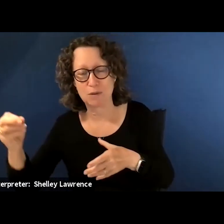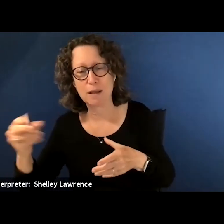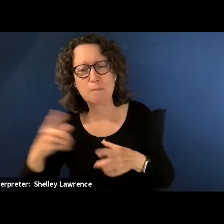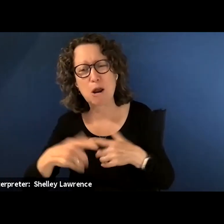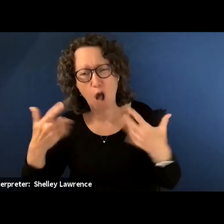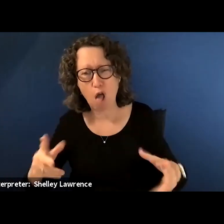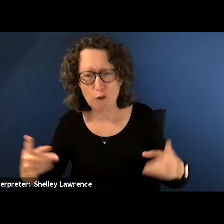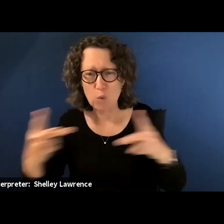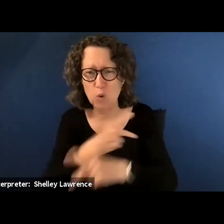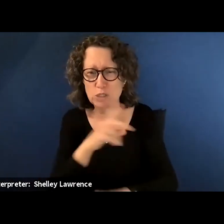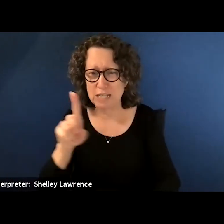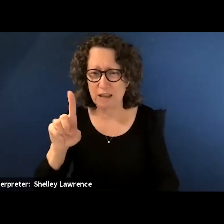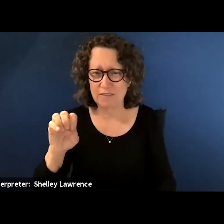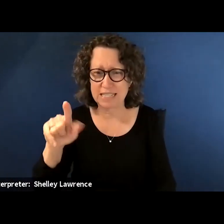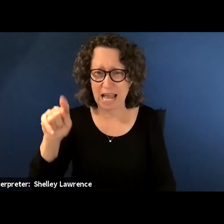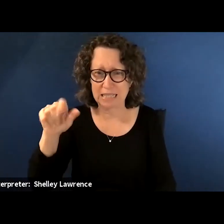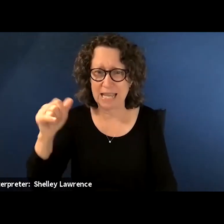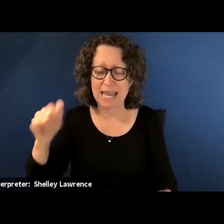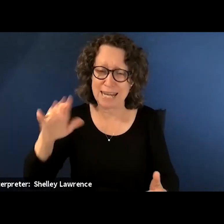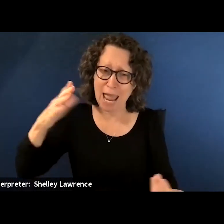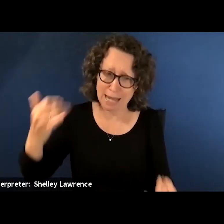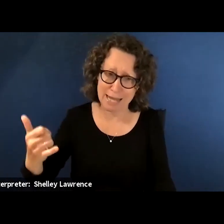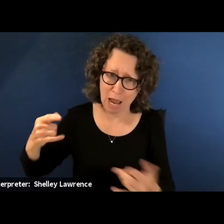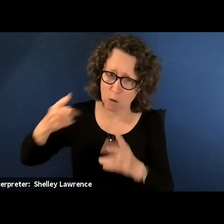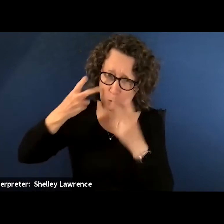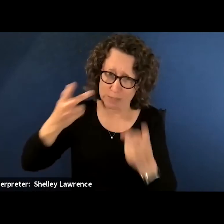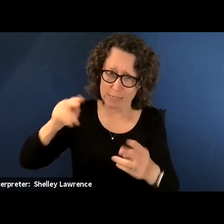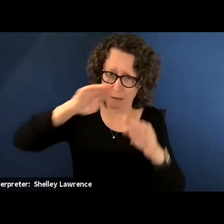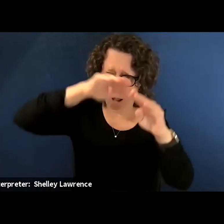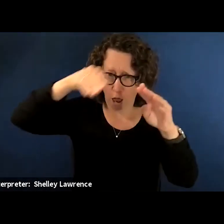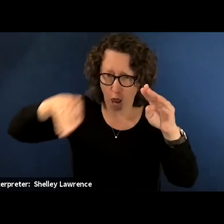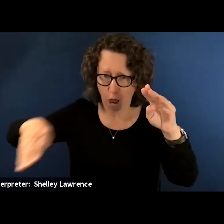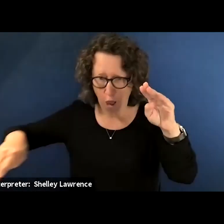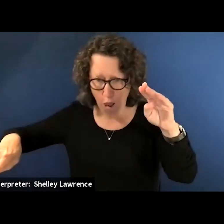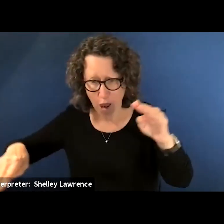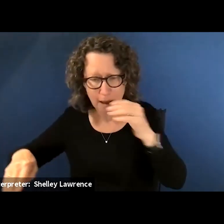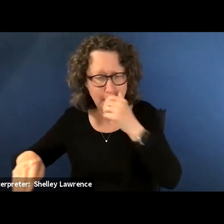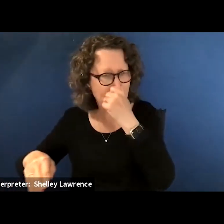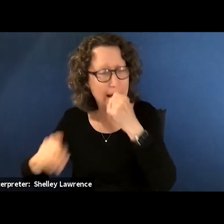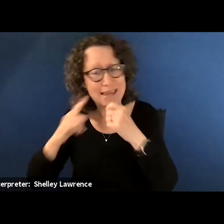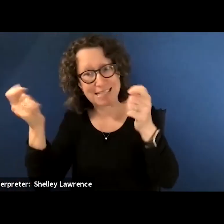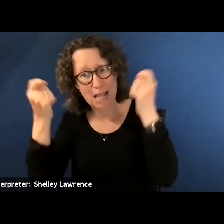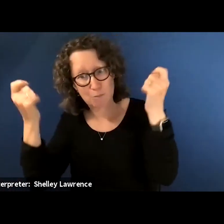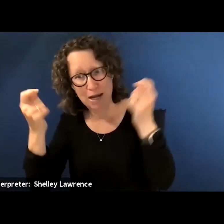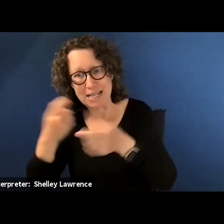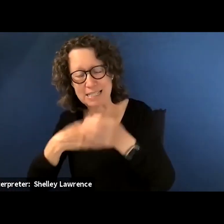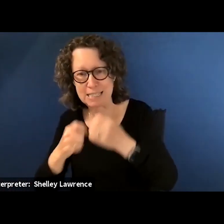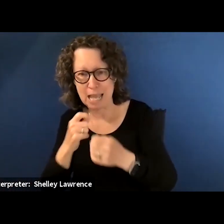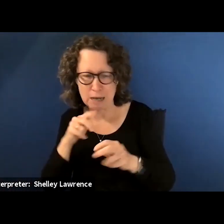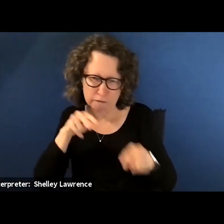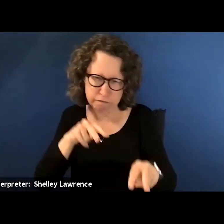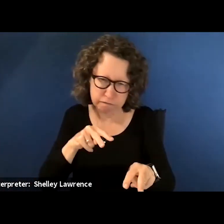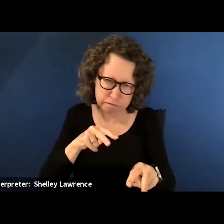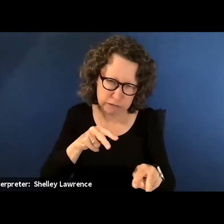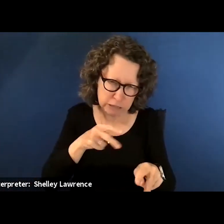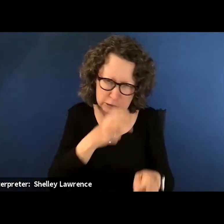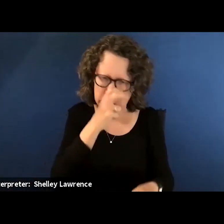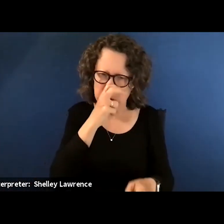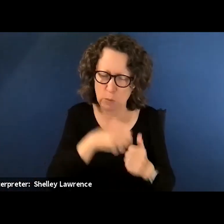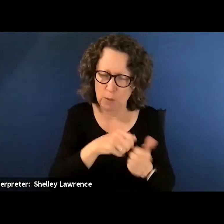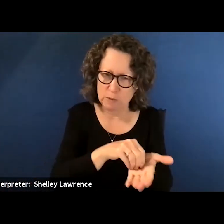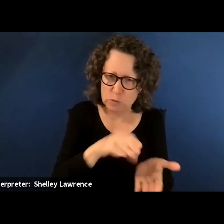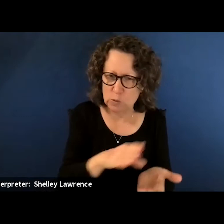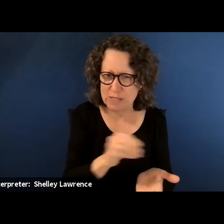of the Delta wave, which is now on a steady decline. Let's celebrate this success instead of coming down so hard on teachers, staff, and